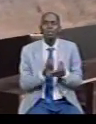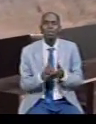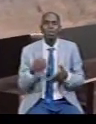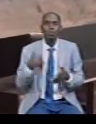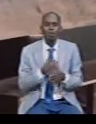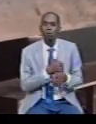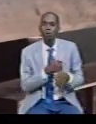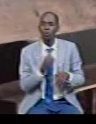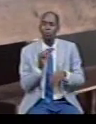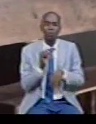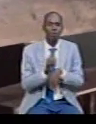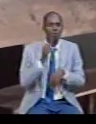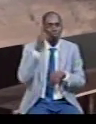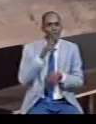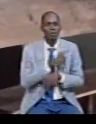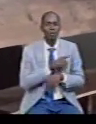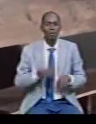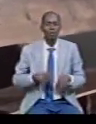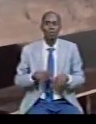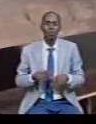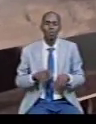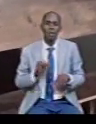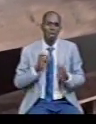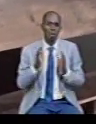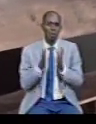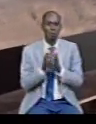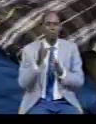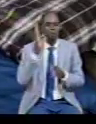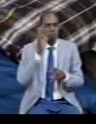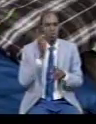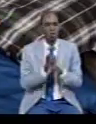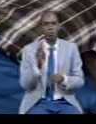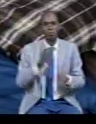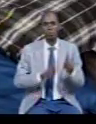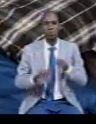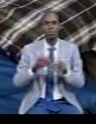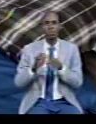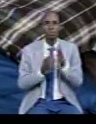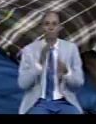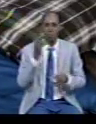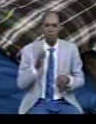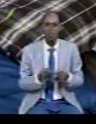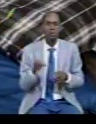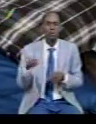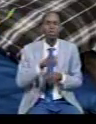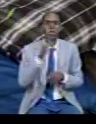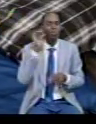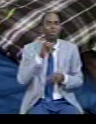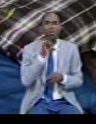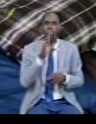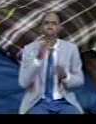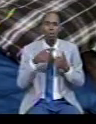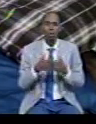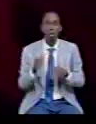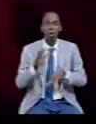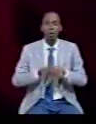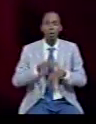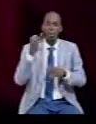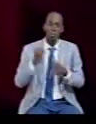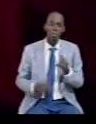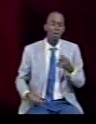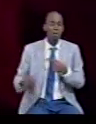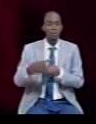the Lord, and we're keeping in the Lord. I pray you will keep them, and they will not be lost. And on the final day, according